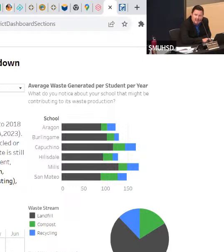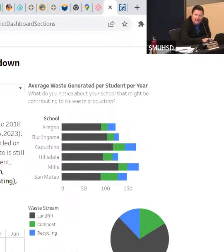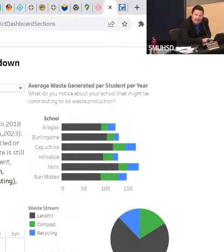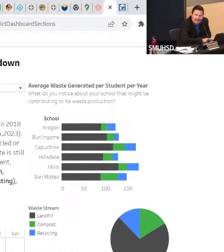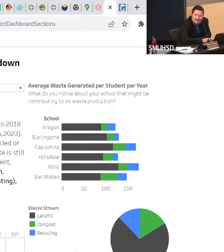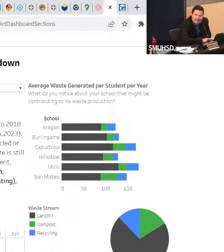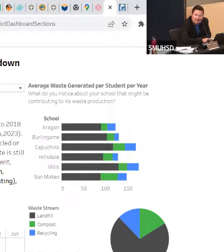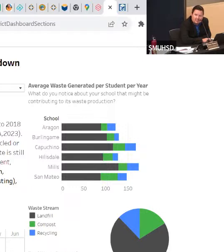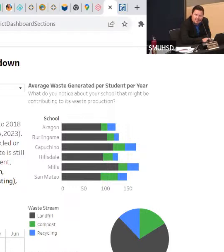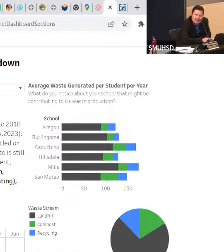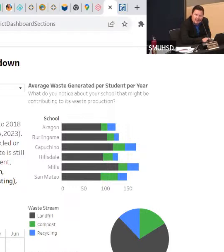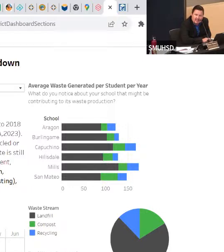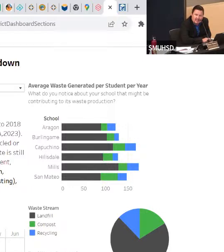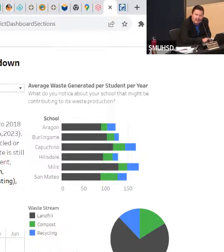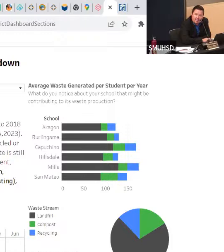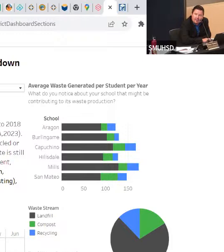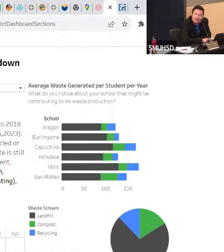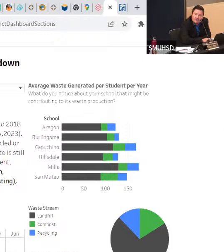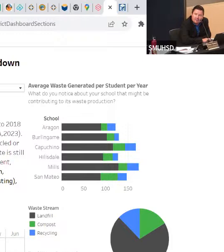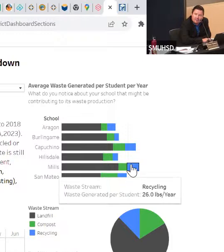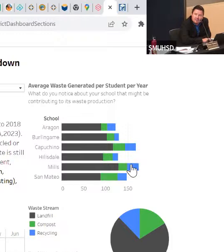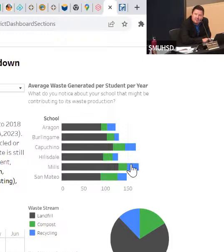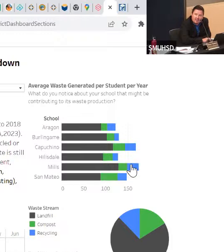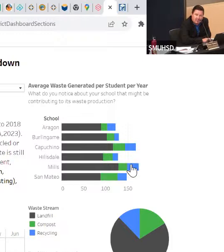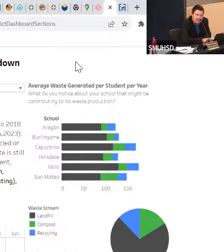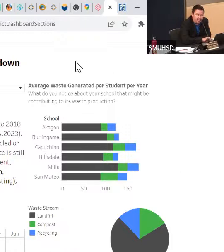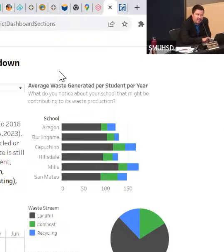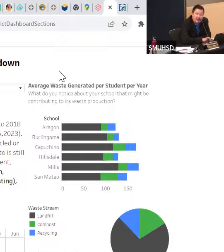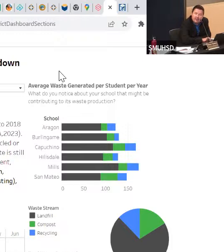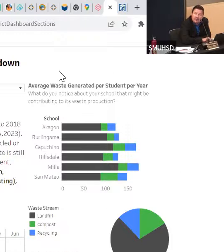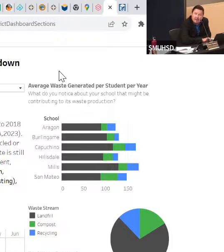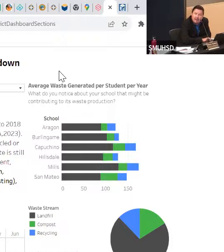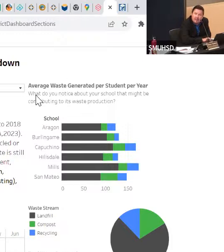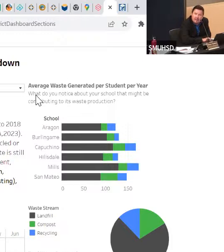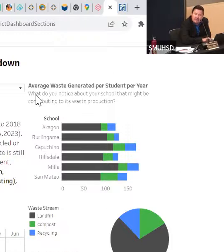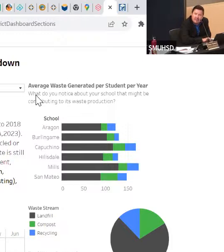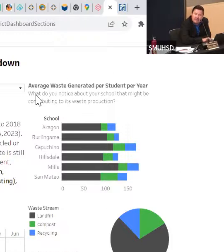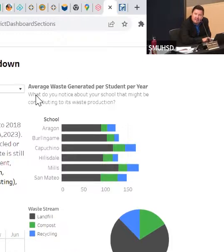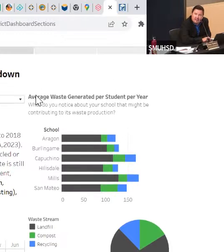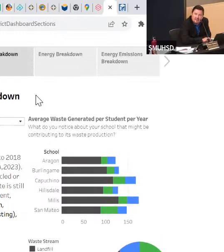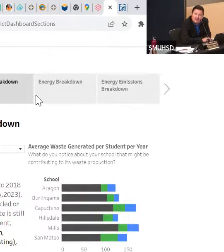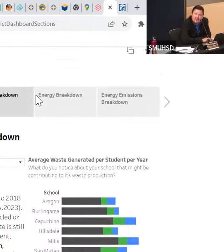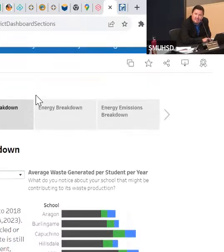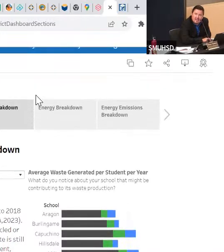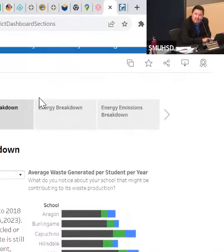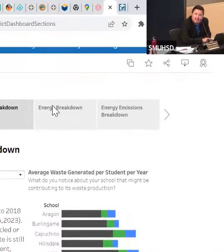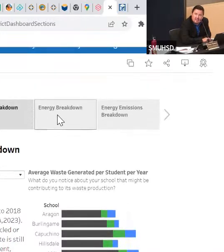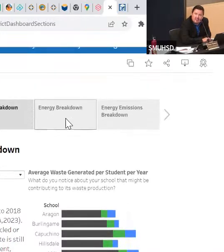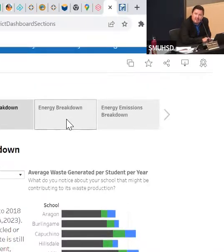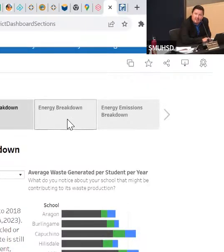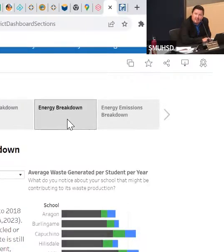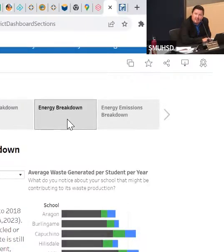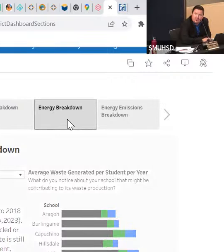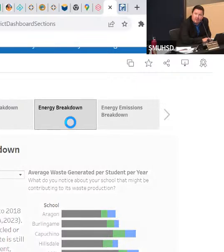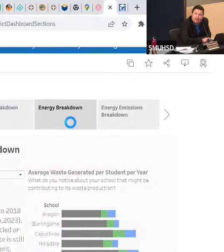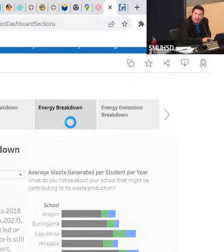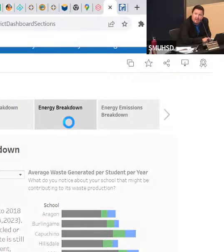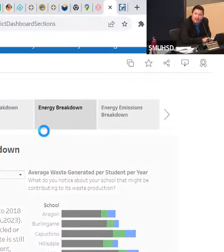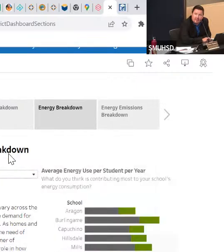into recycling and compost. So that's one of the big things that the Sustainability Committee is working